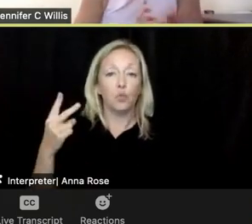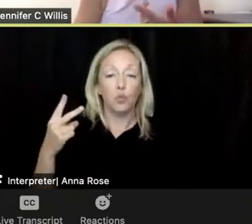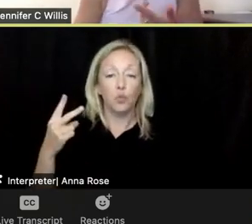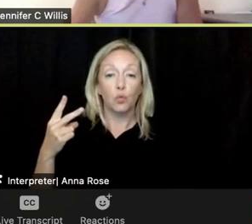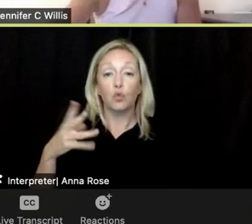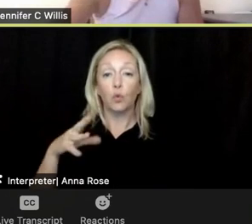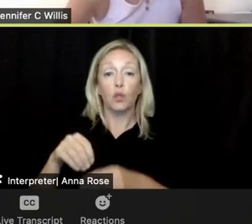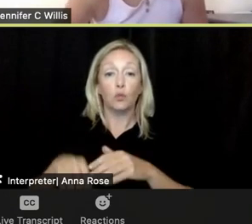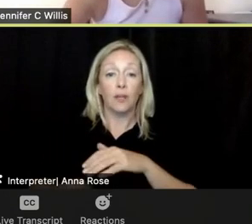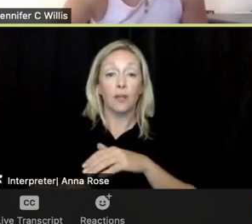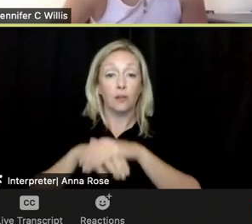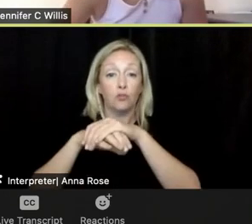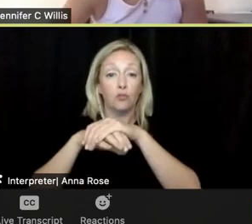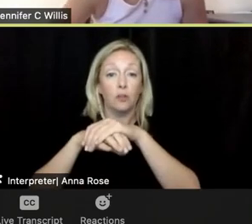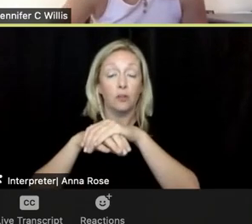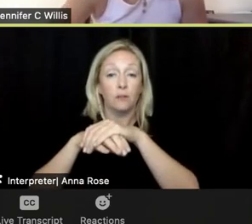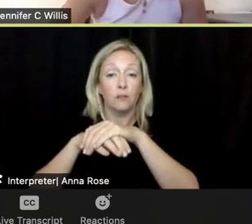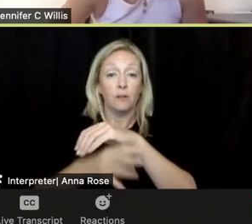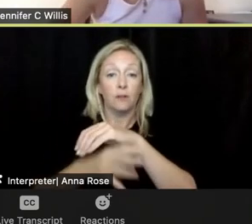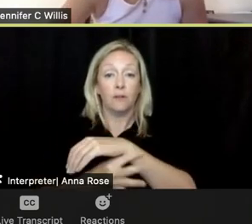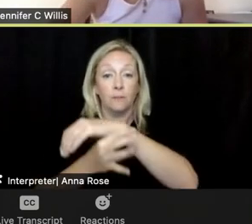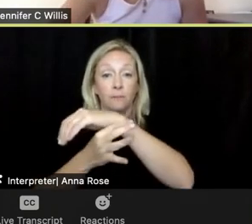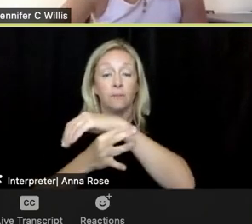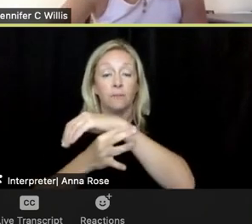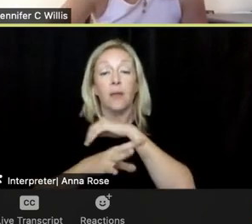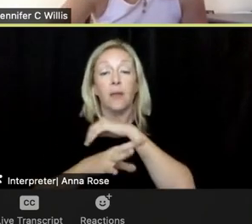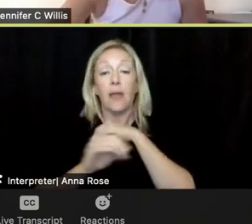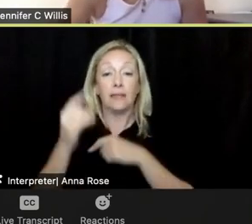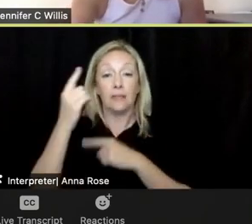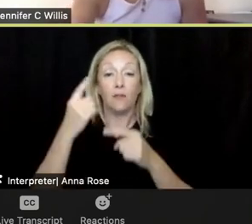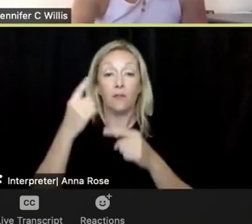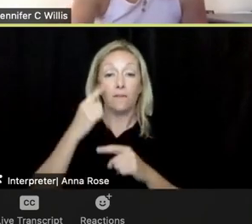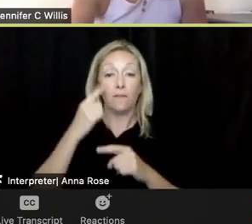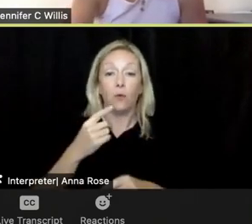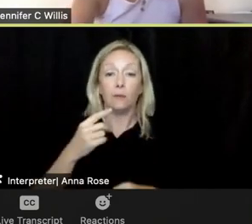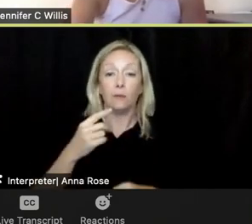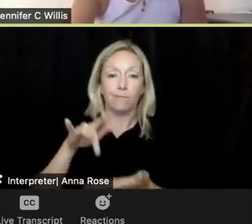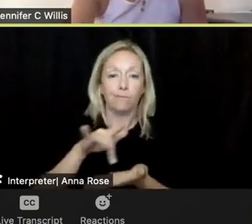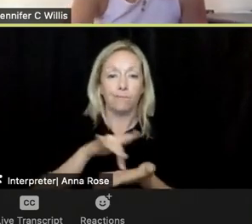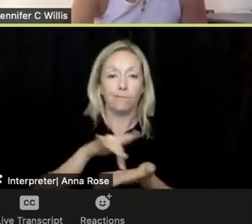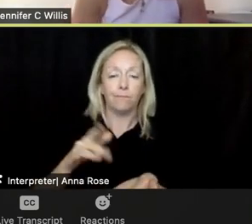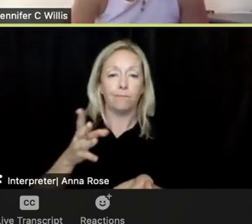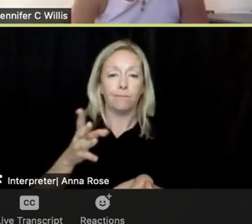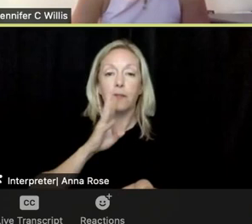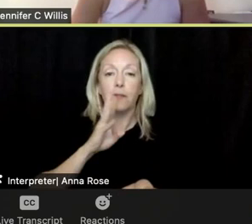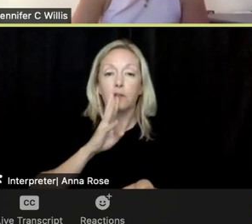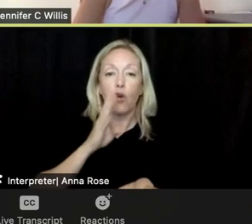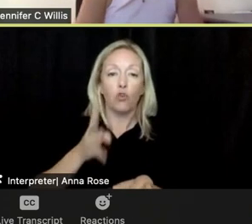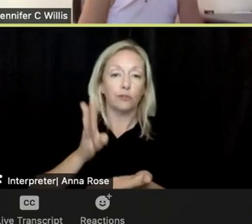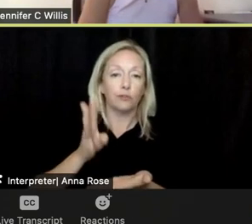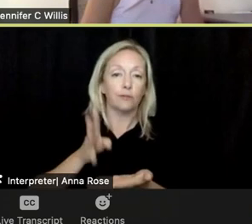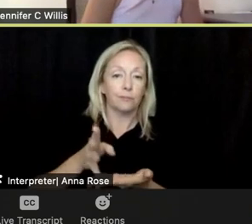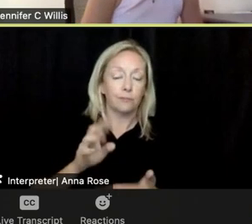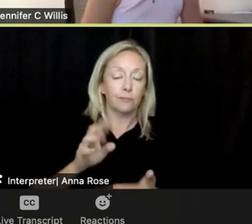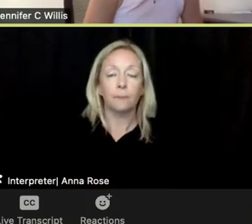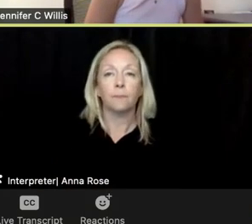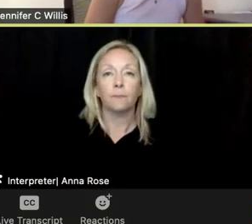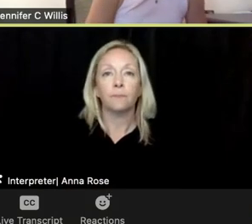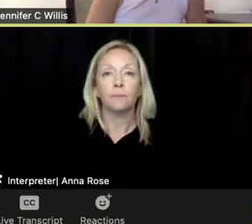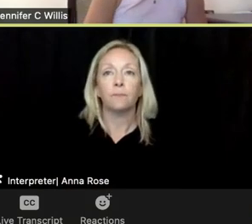hand under hand and some consideration for voice output devices. So just wanted to, that's what we're going to cover